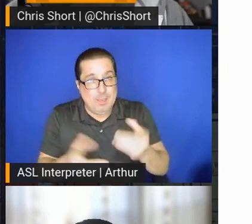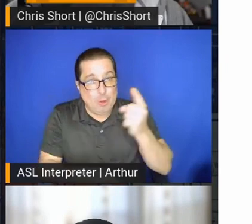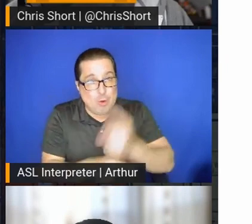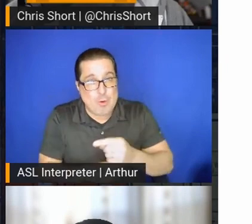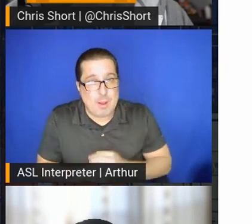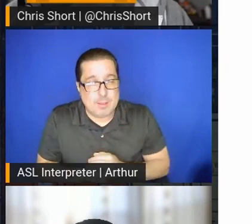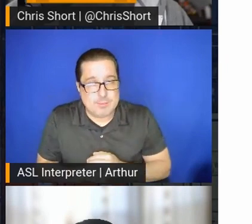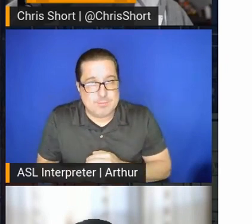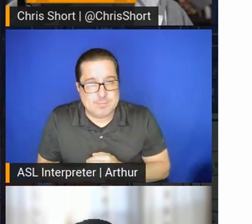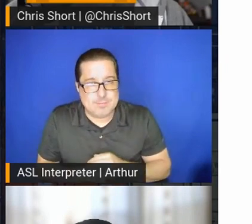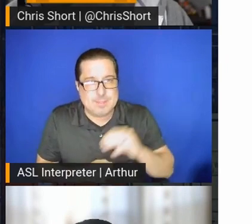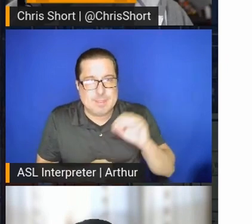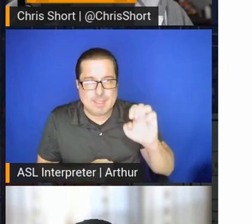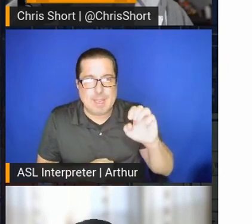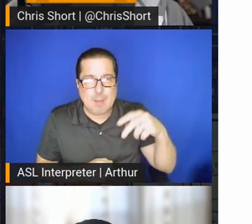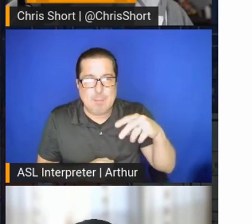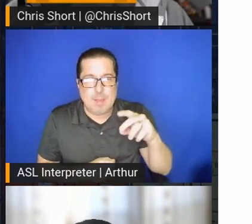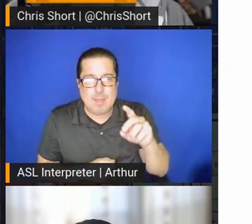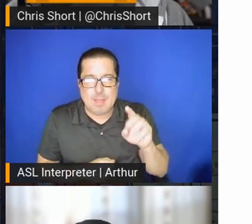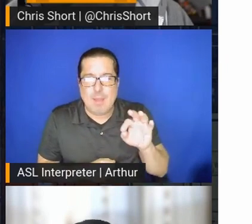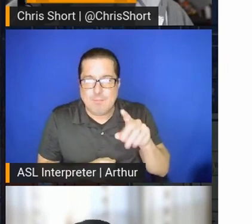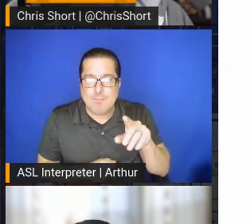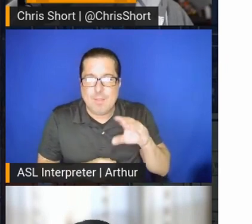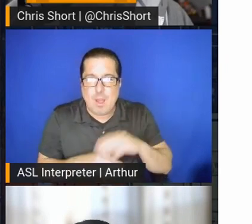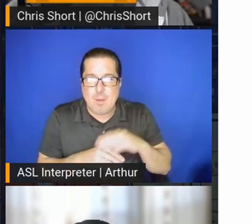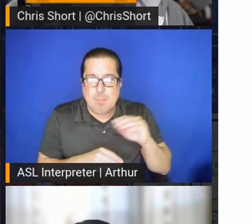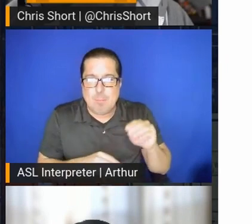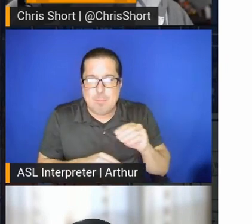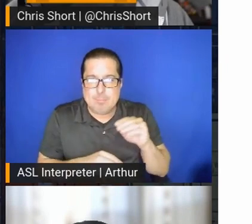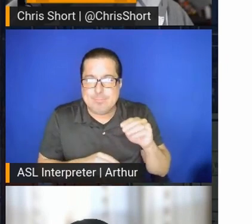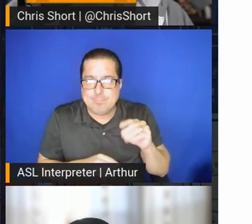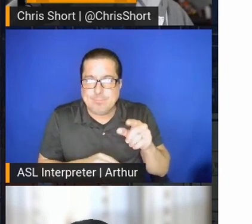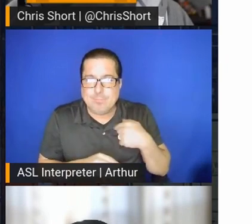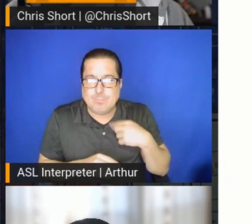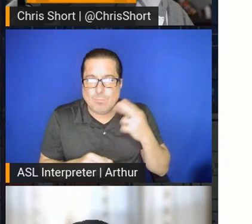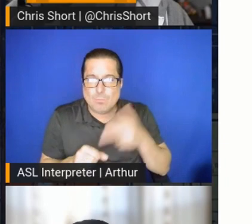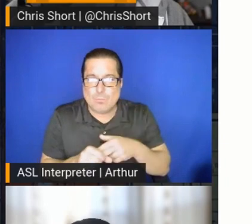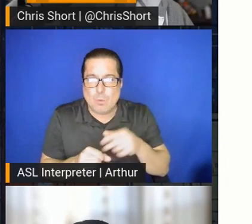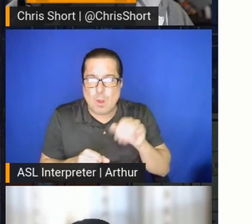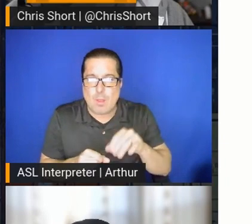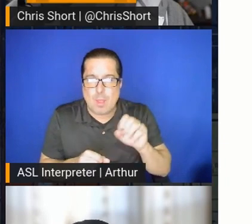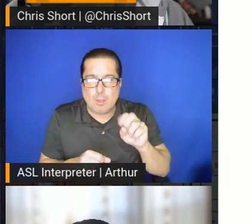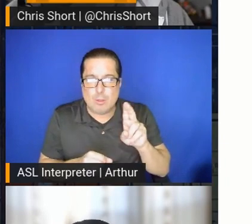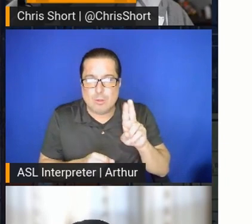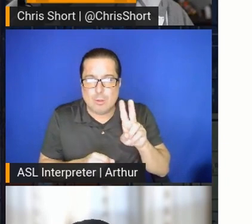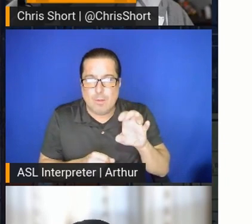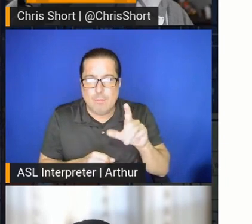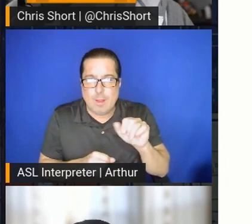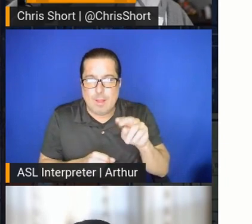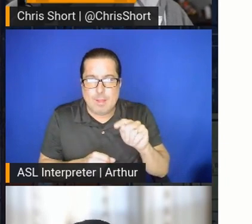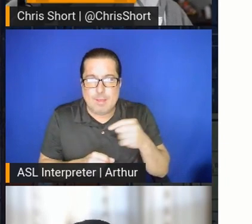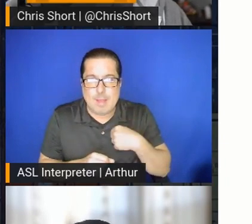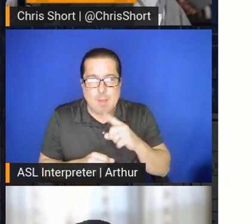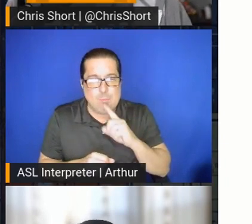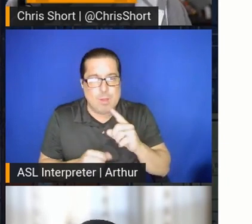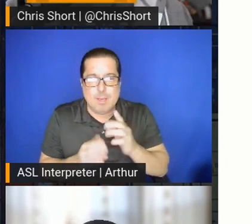I mean, the eBPF day on Monday, I joined Isovalent because I'm so interested in